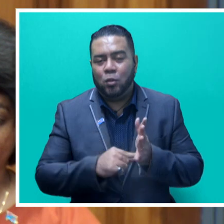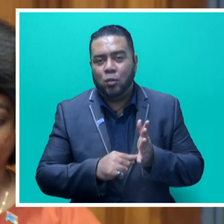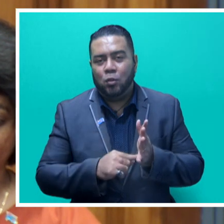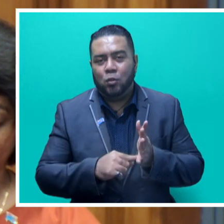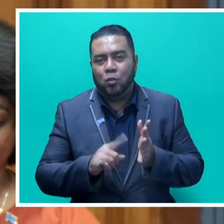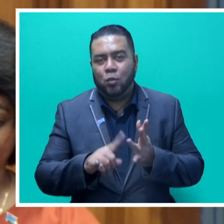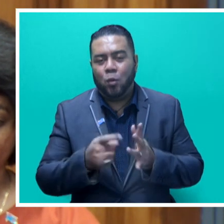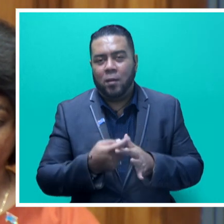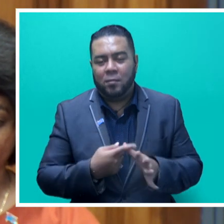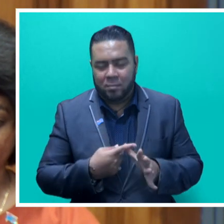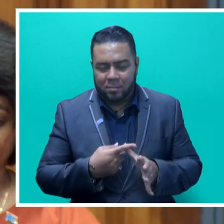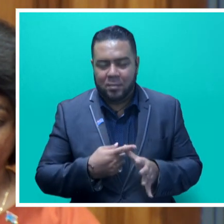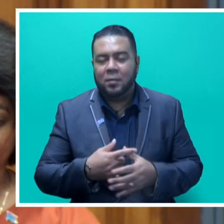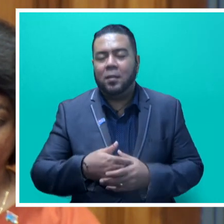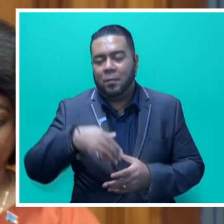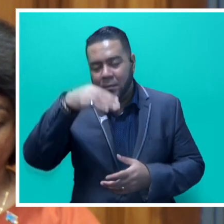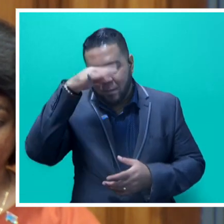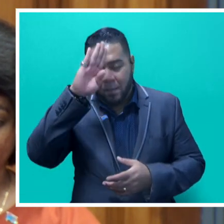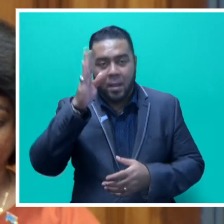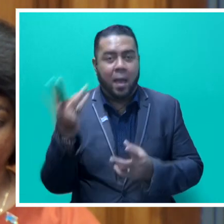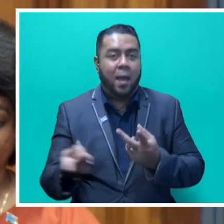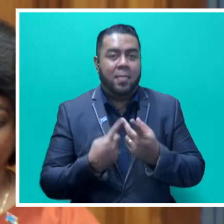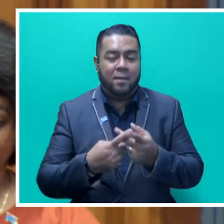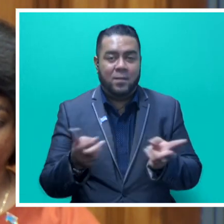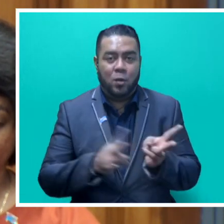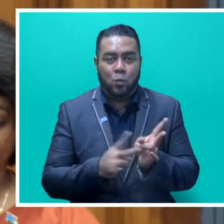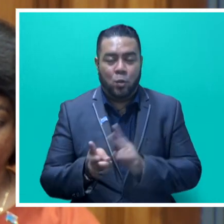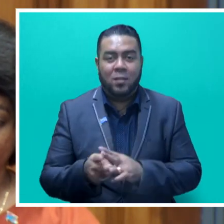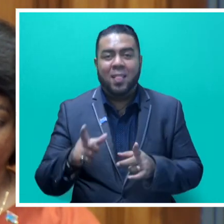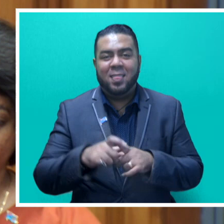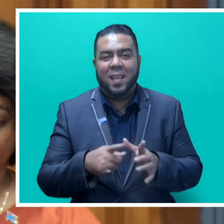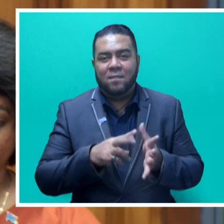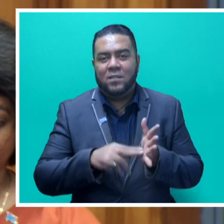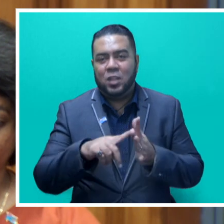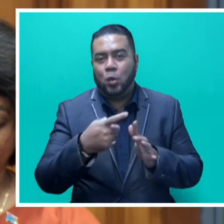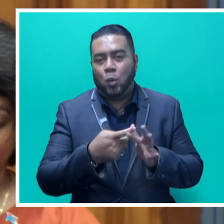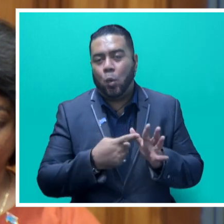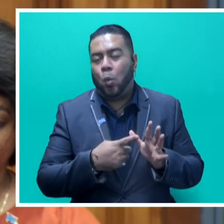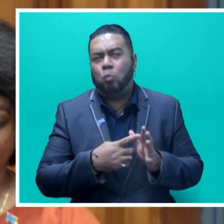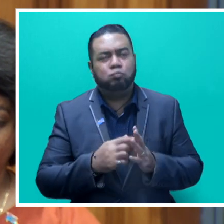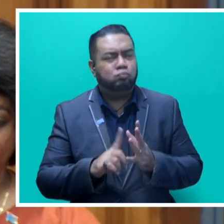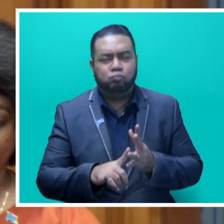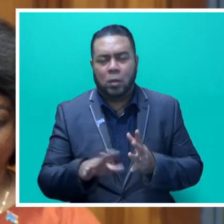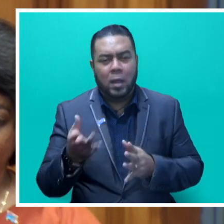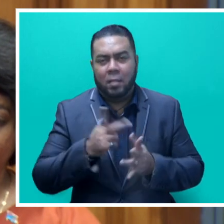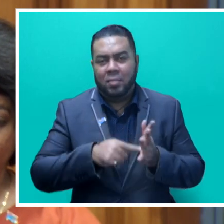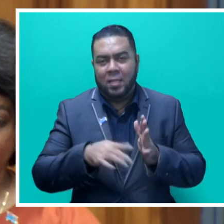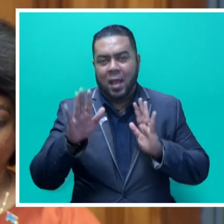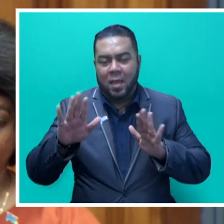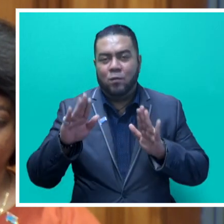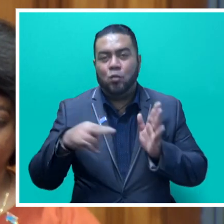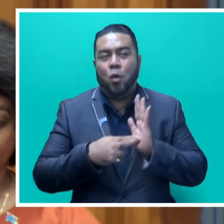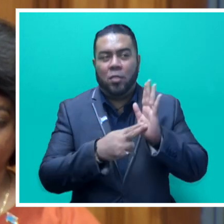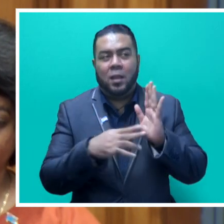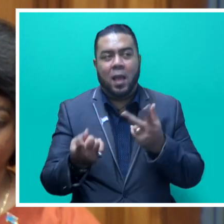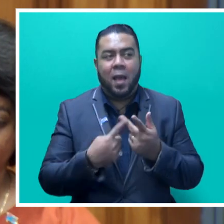Ratu. I especially acknowledge other Vanua with strong links to Ndaviko in other villages through Tailevu North and other places around